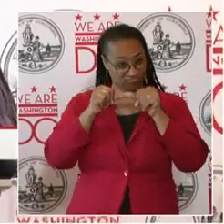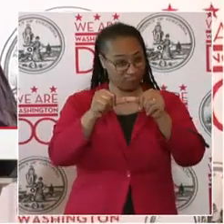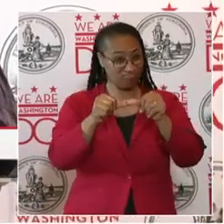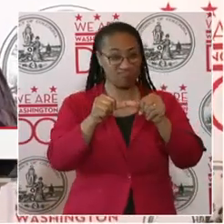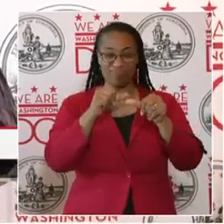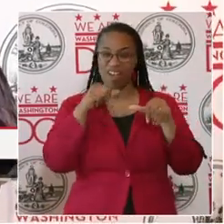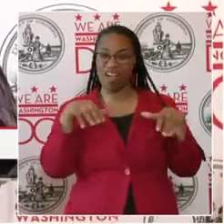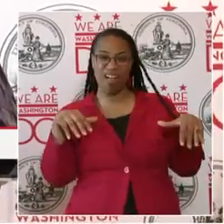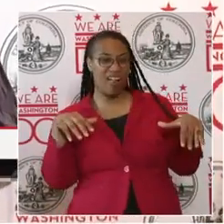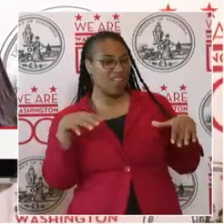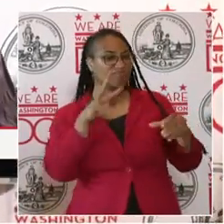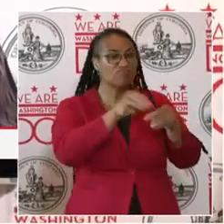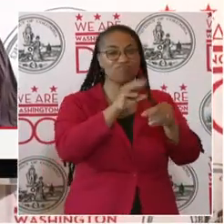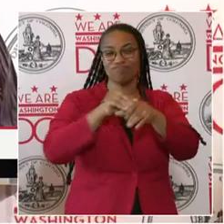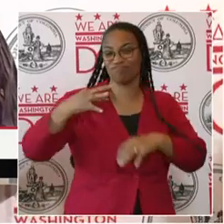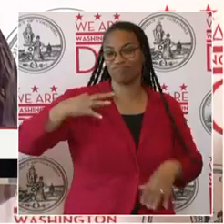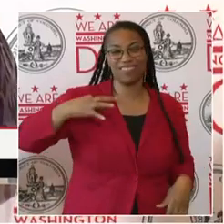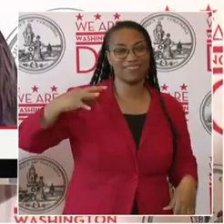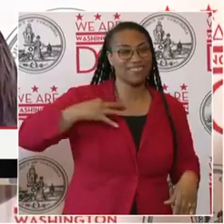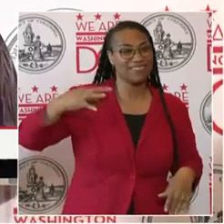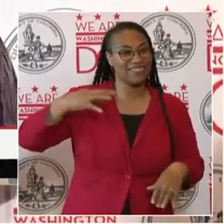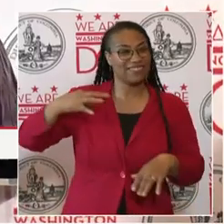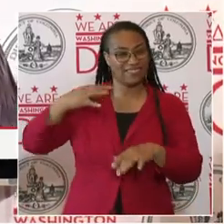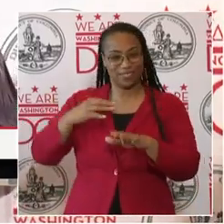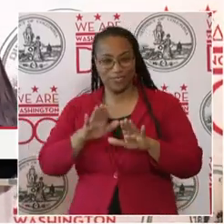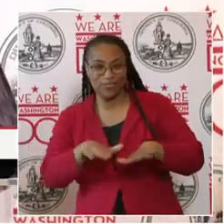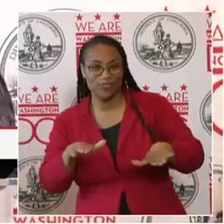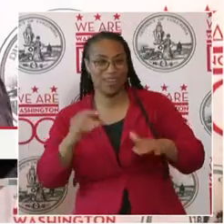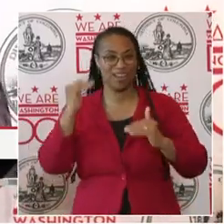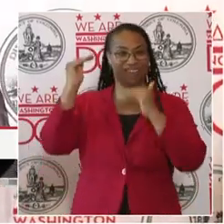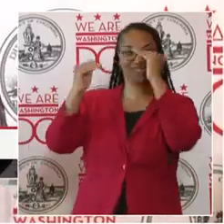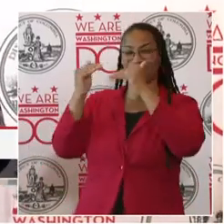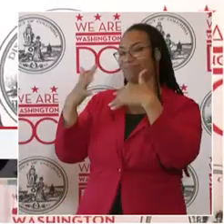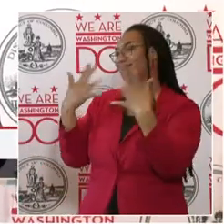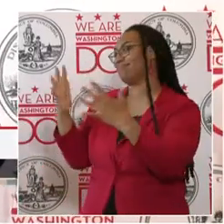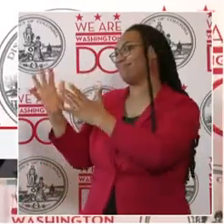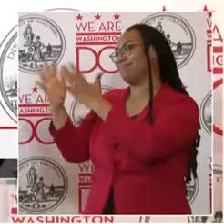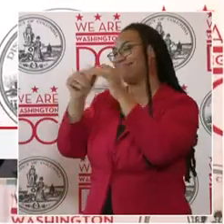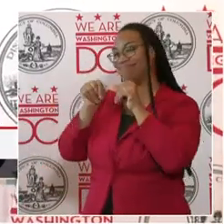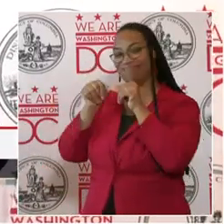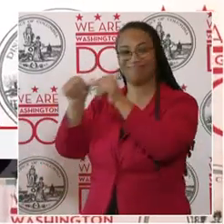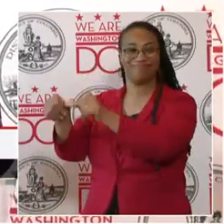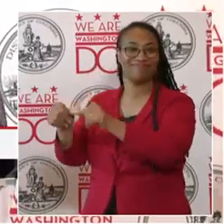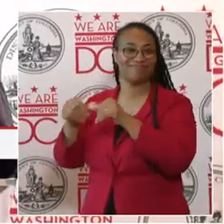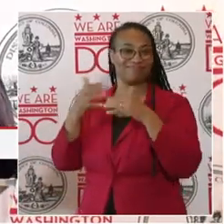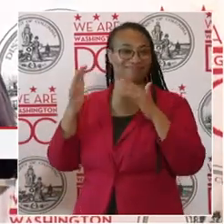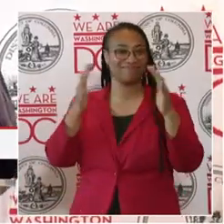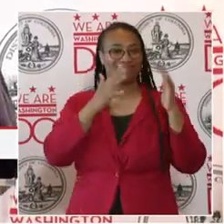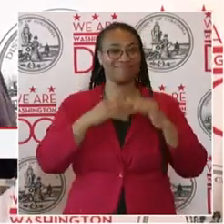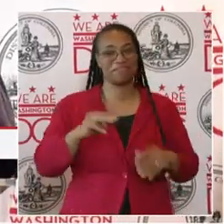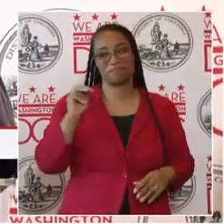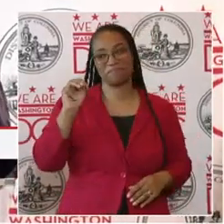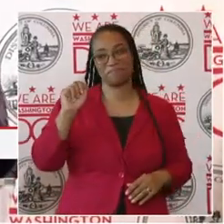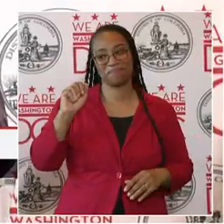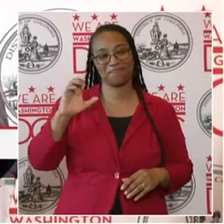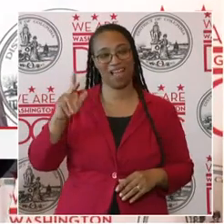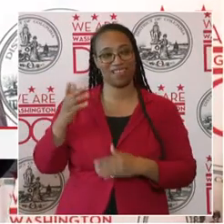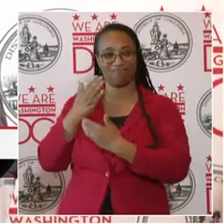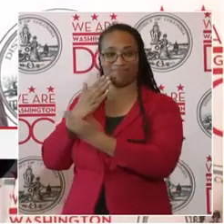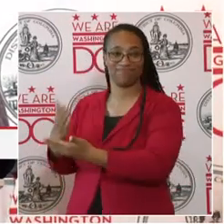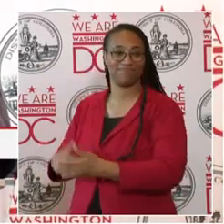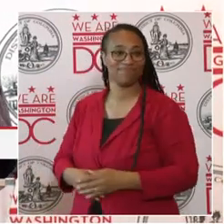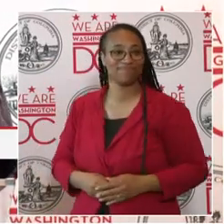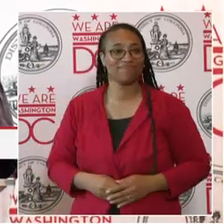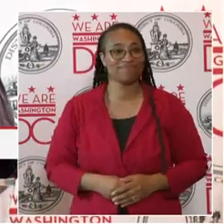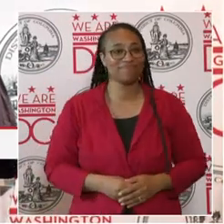like a DC woman does. All right. Congratulations, Miss Mack. For our third honoree for